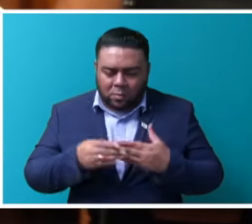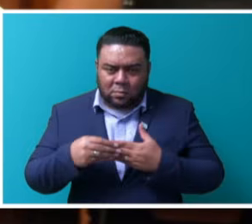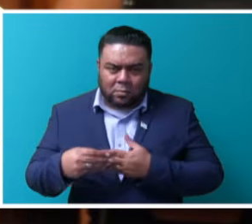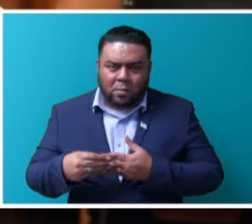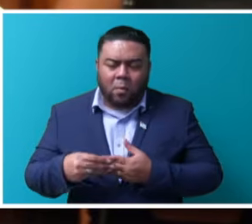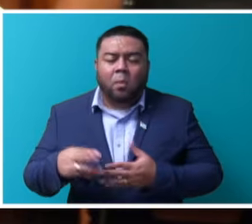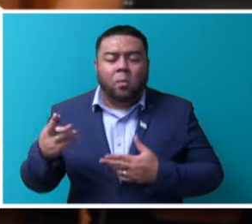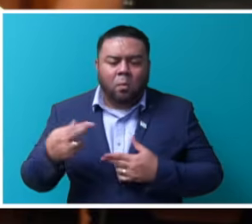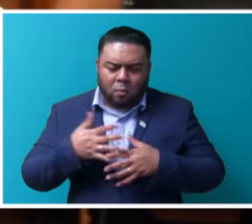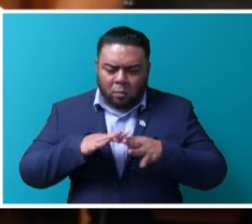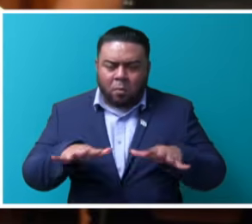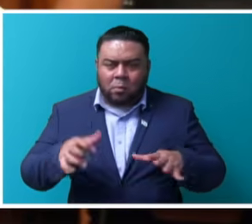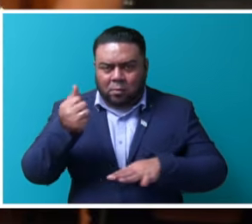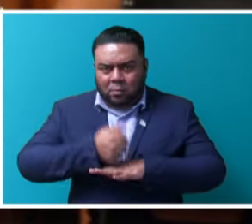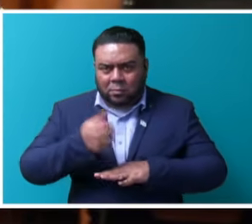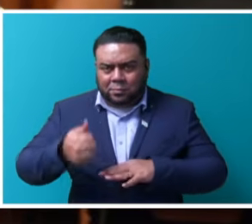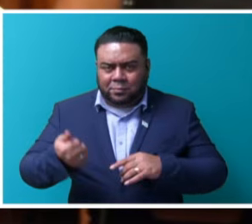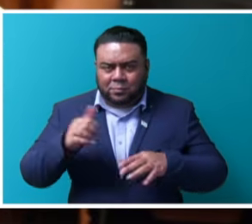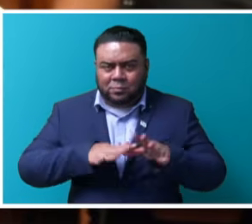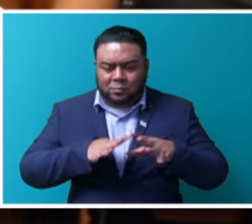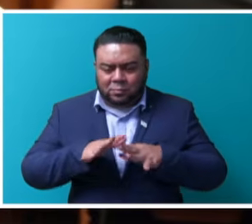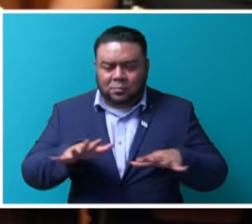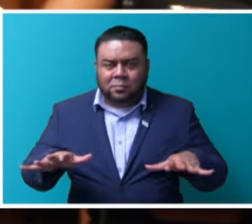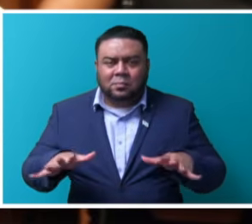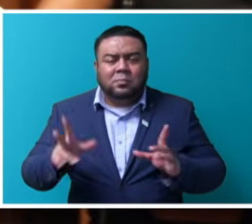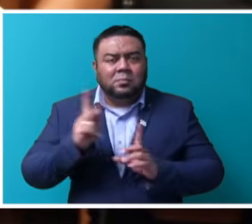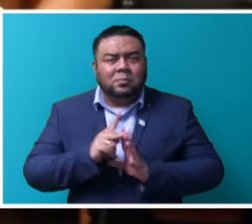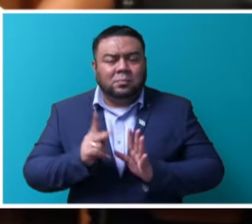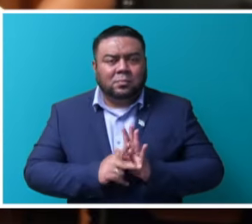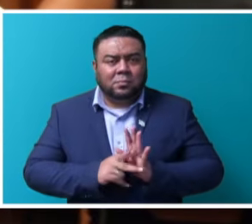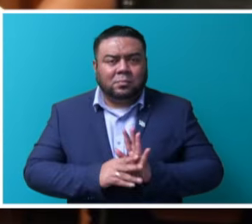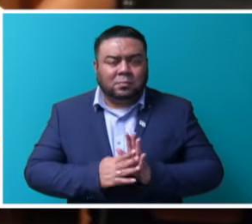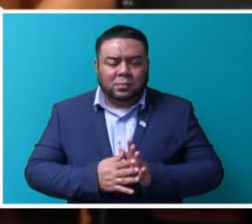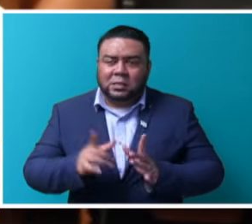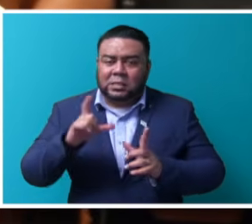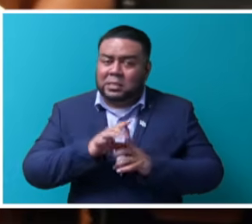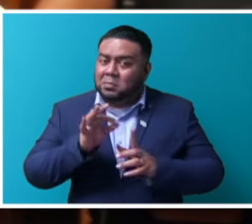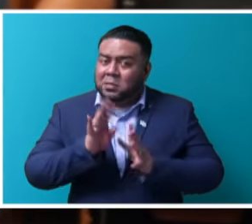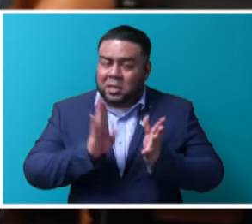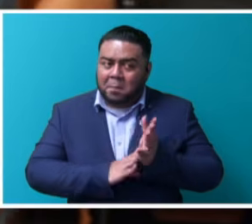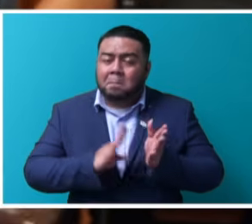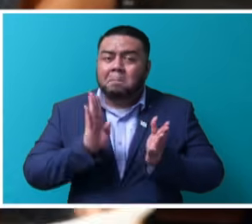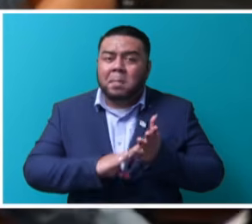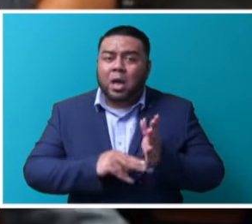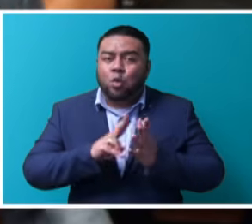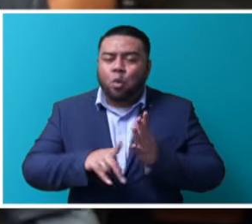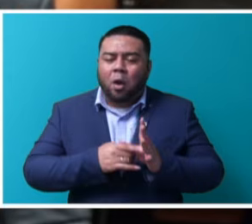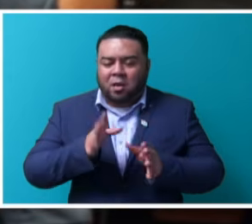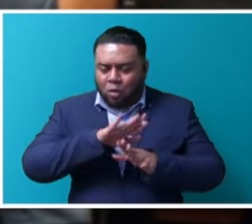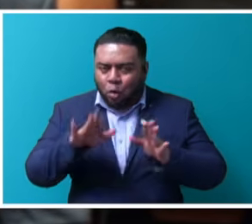there is a robust governance structure providing strategic policy direction with Honorable DPM Manuakan Kumida as the